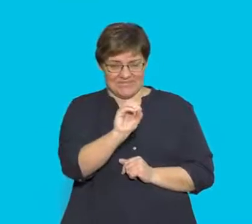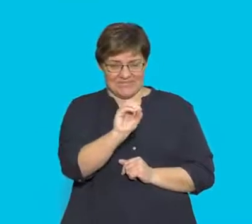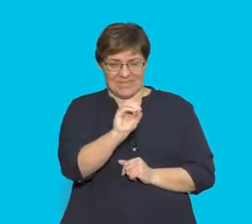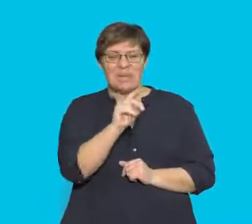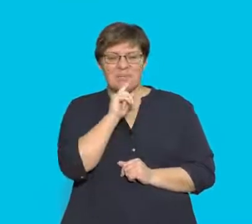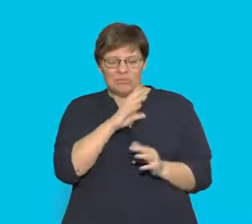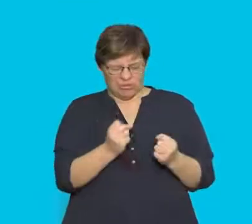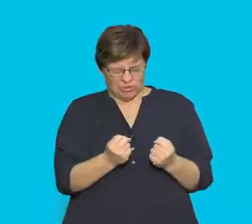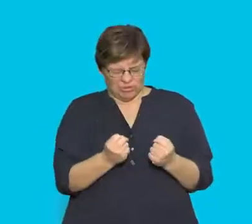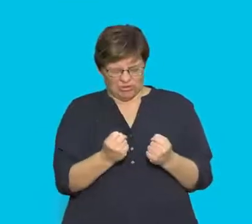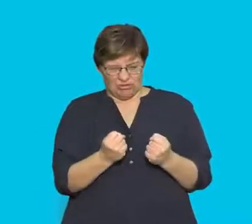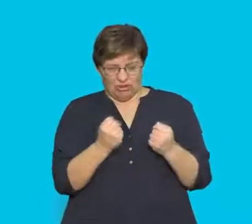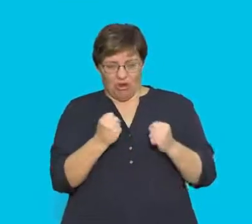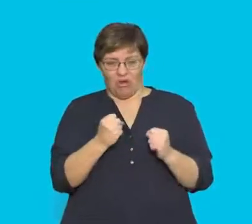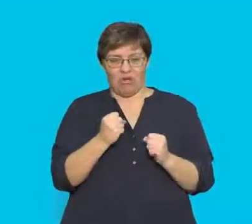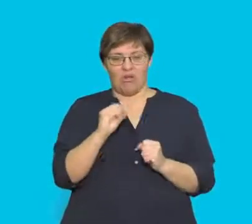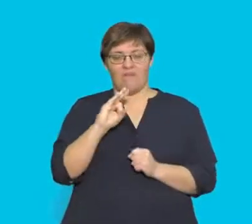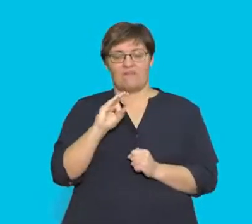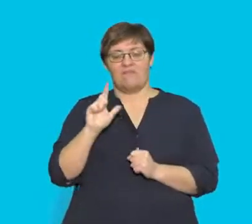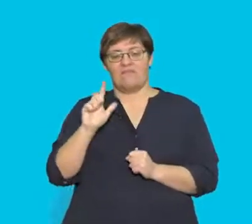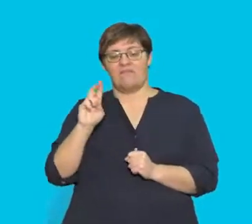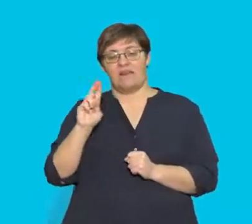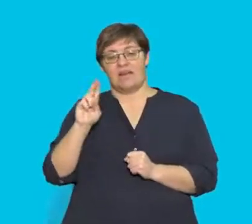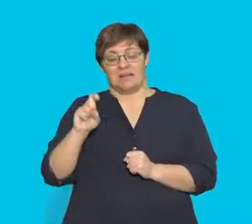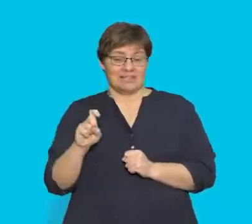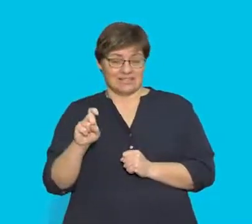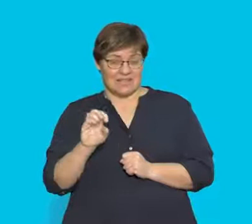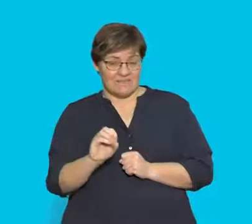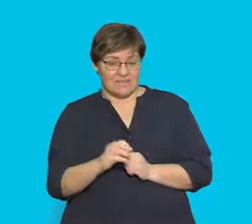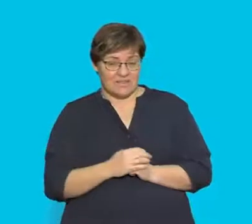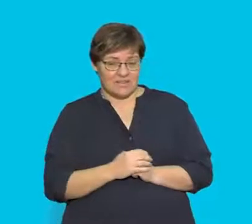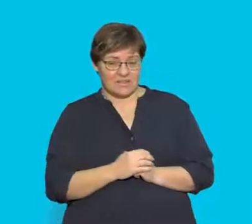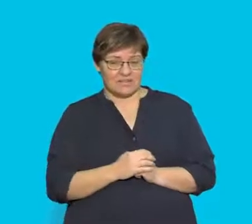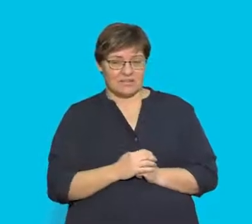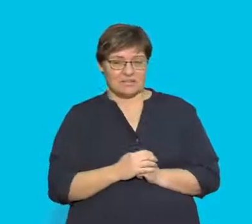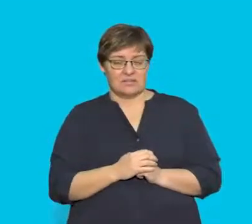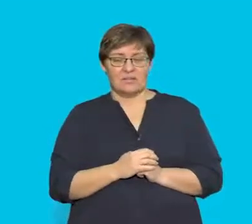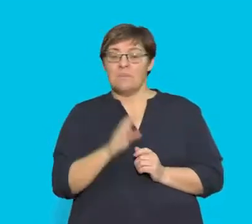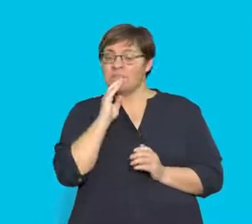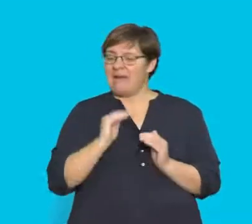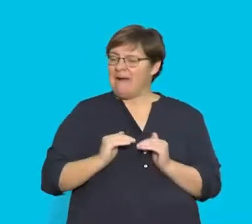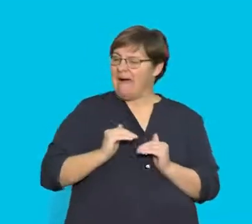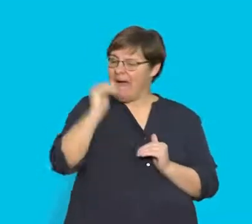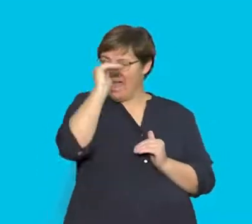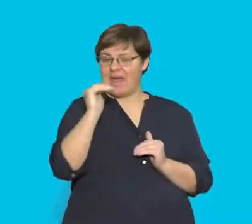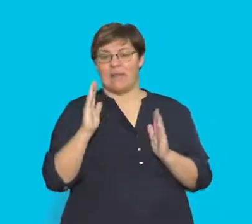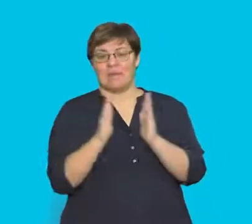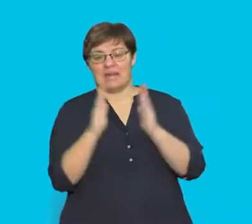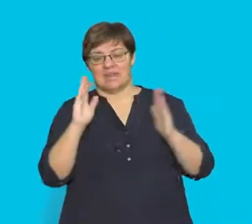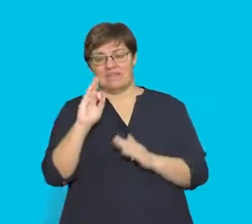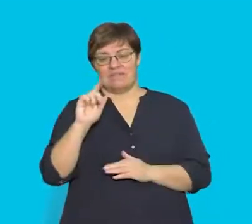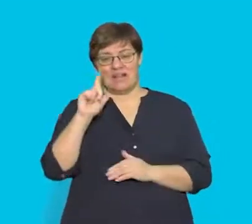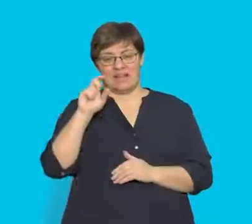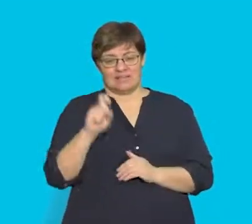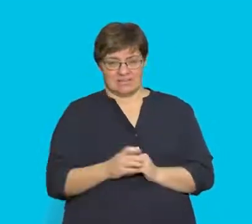you'll see that there are lots of field lines inside that area. So this is an area of high magnetic